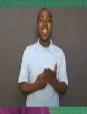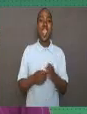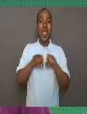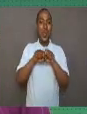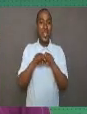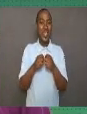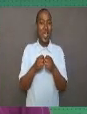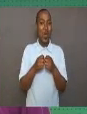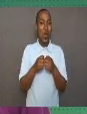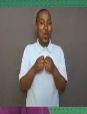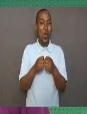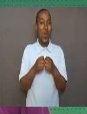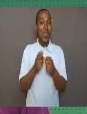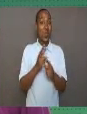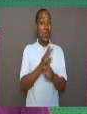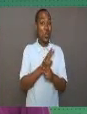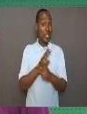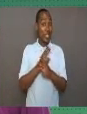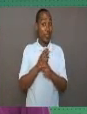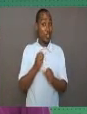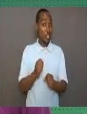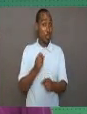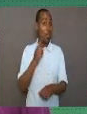is controlled by enzymes.